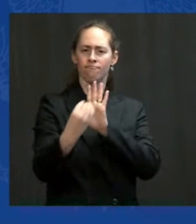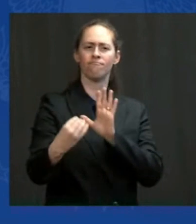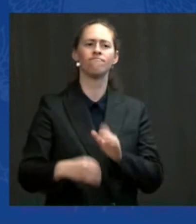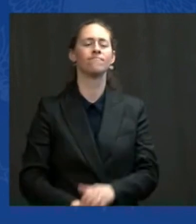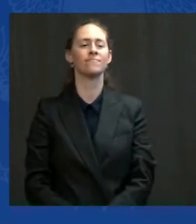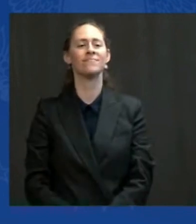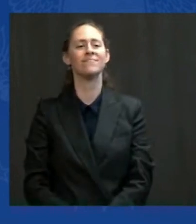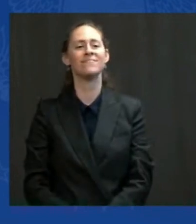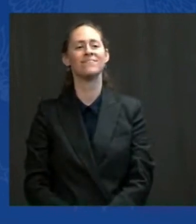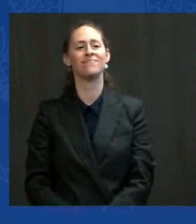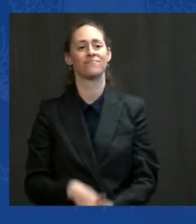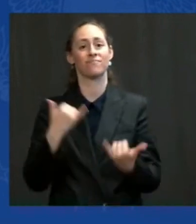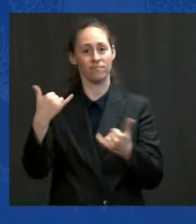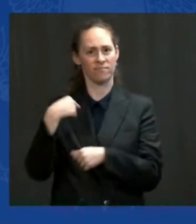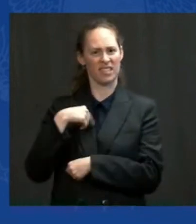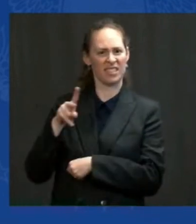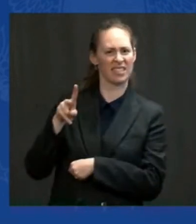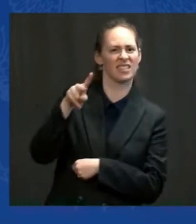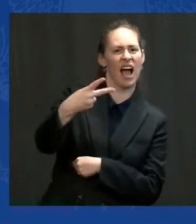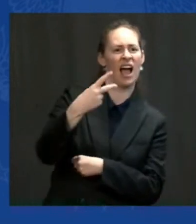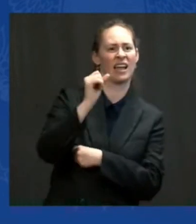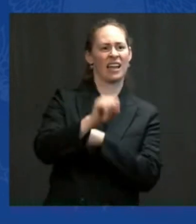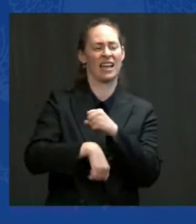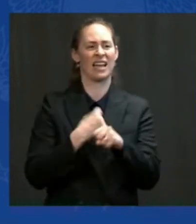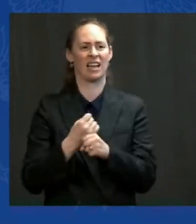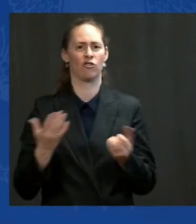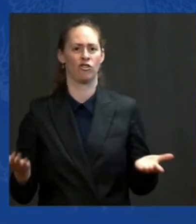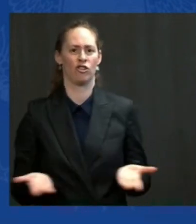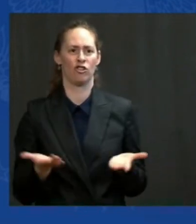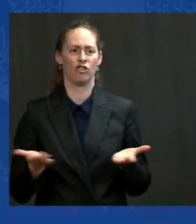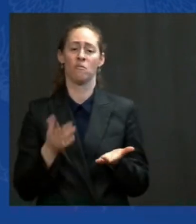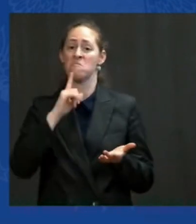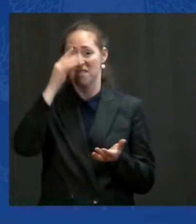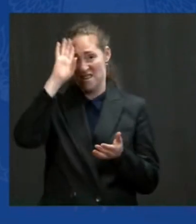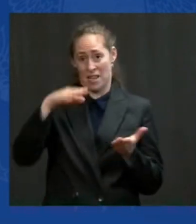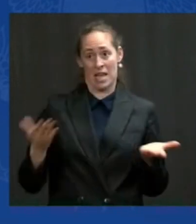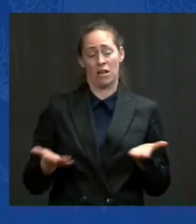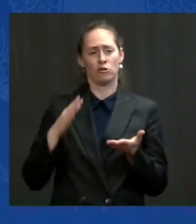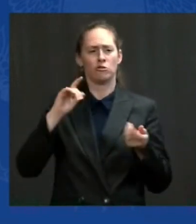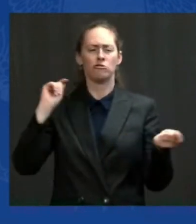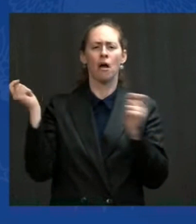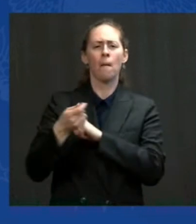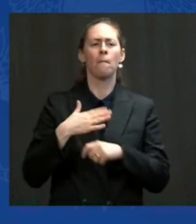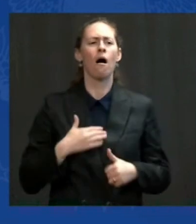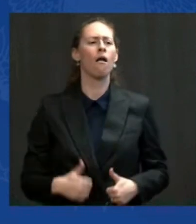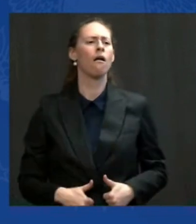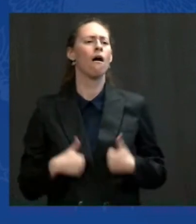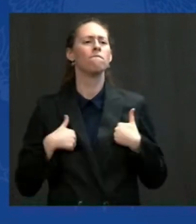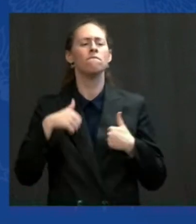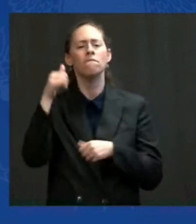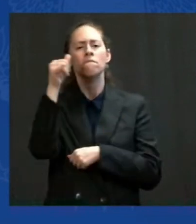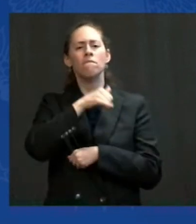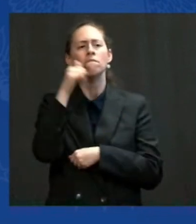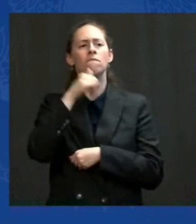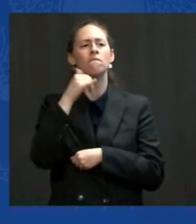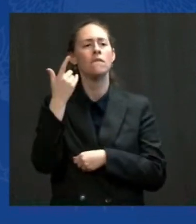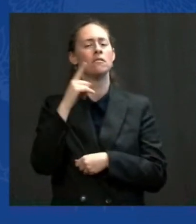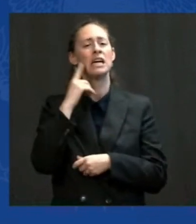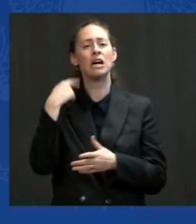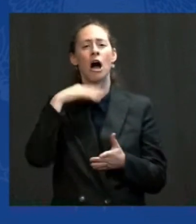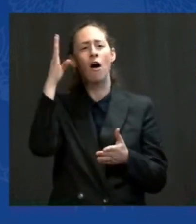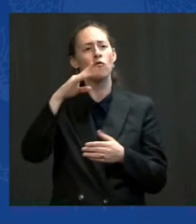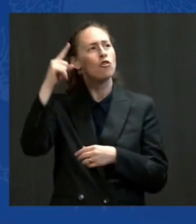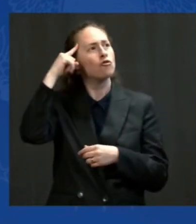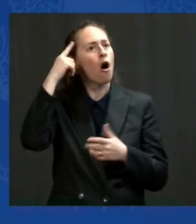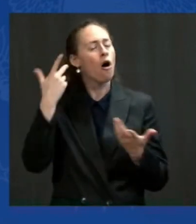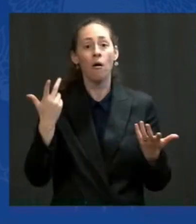has transformed my life. I thought my dream of college would be impossible. Now, with the financial support, I can